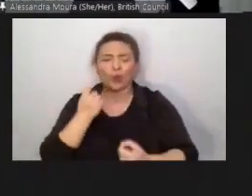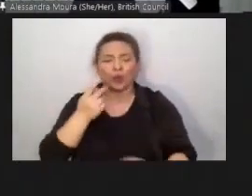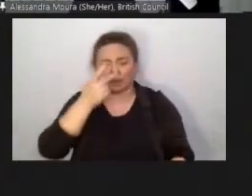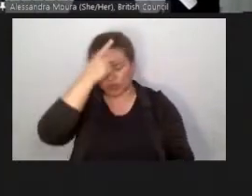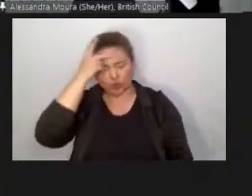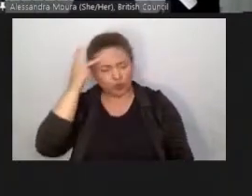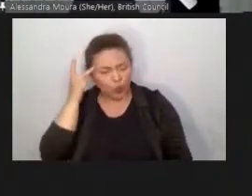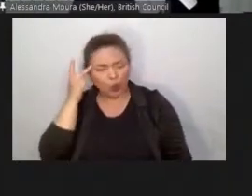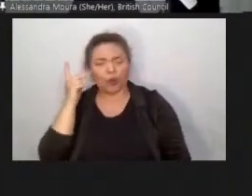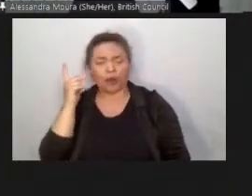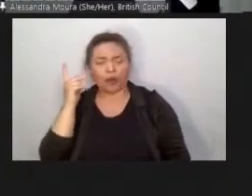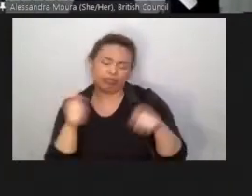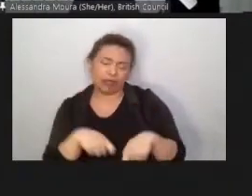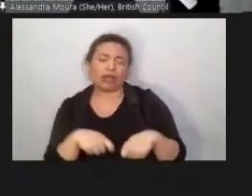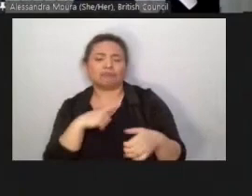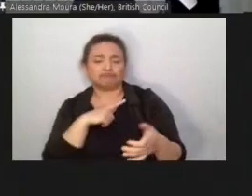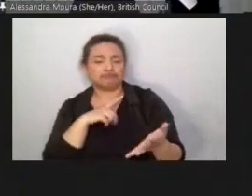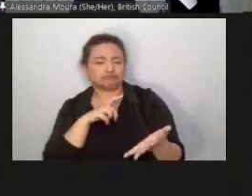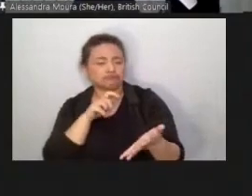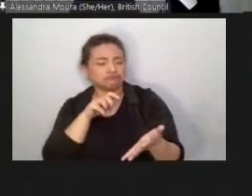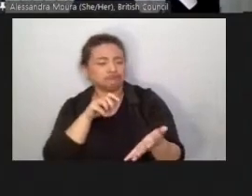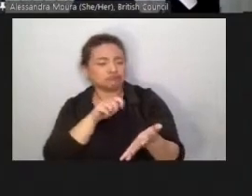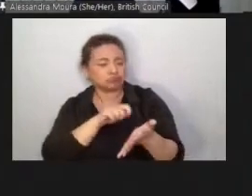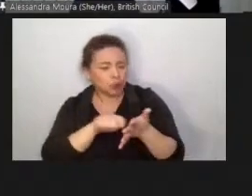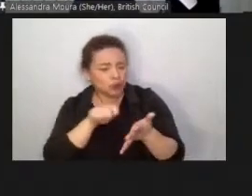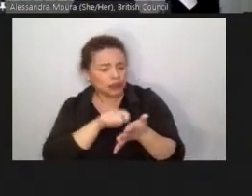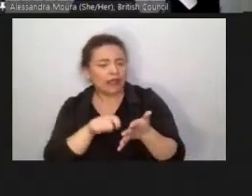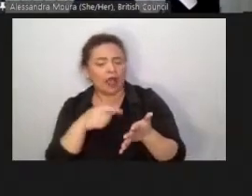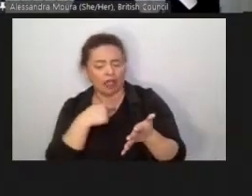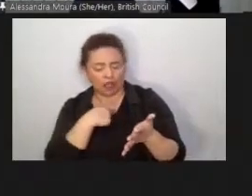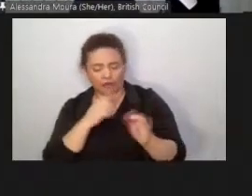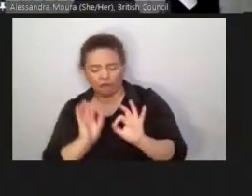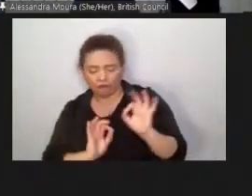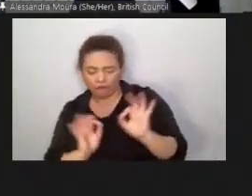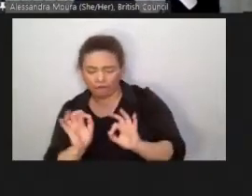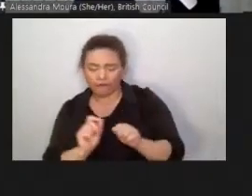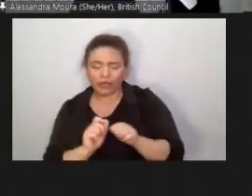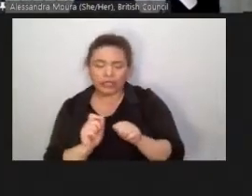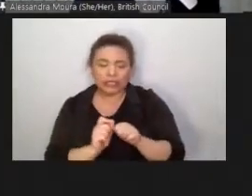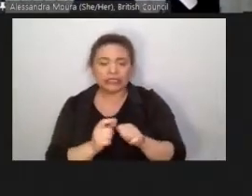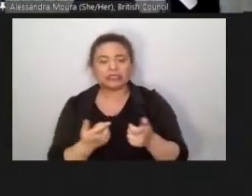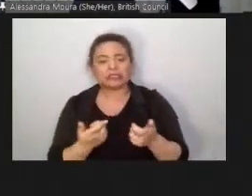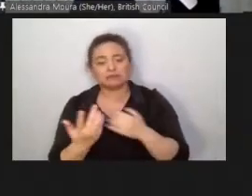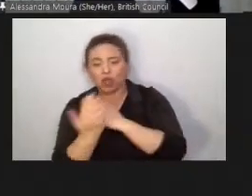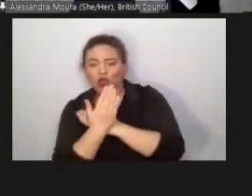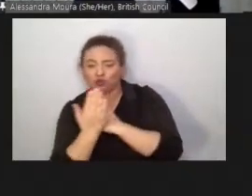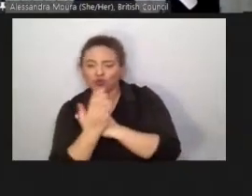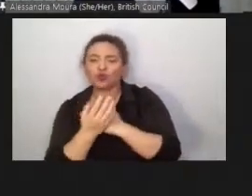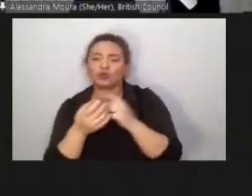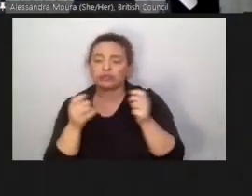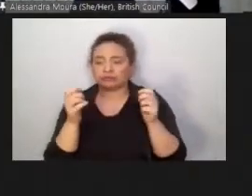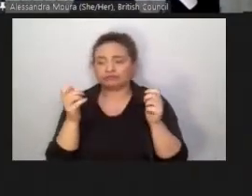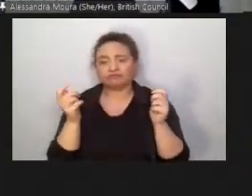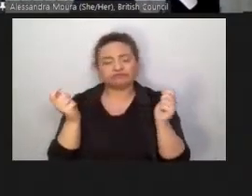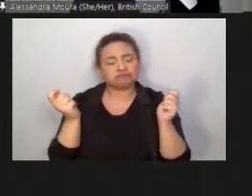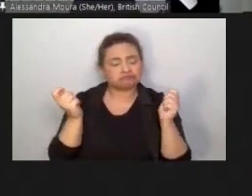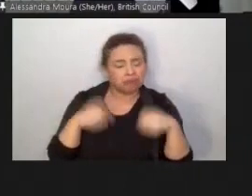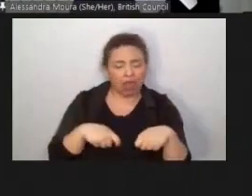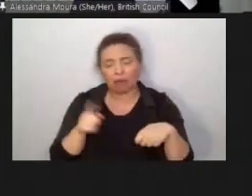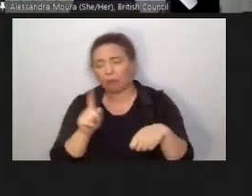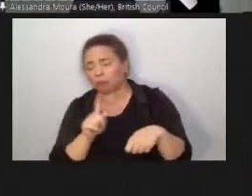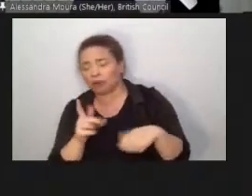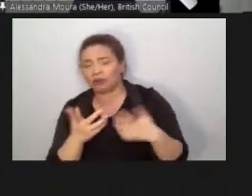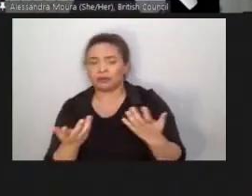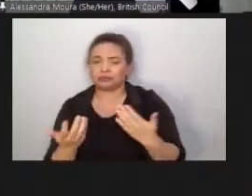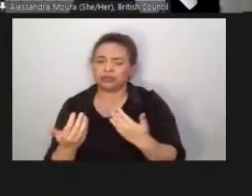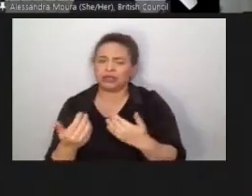you're planning something for the classroom, this is appropriate as well. And then you show them it, and what do you think? Is there something missing? Is that the